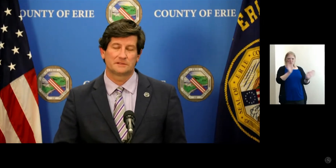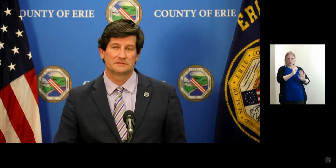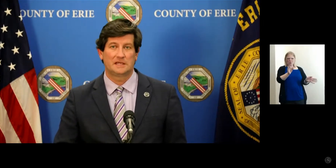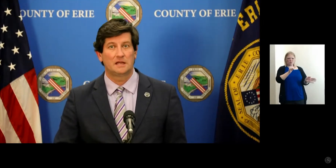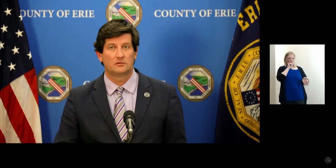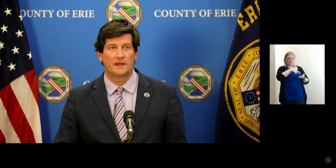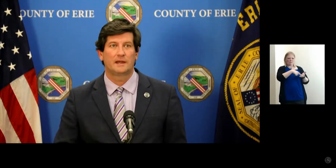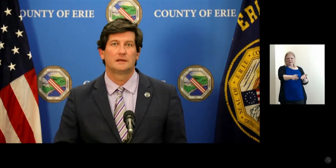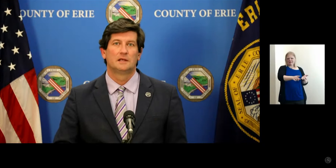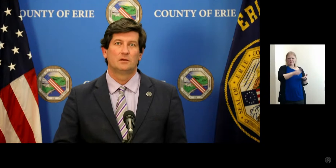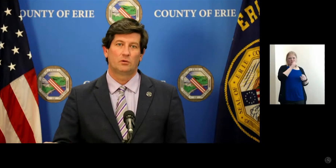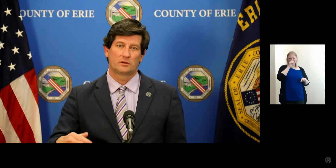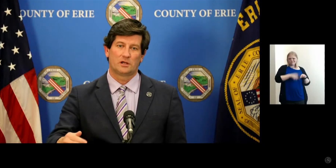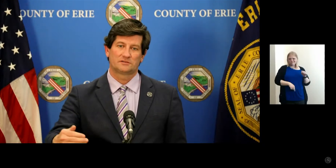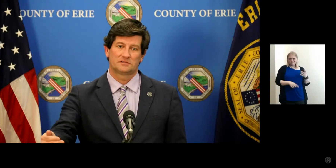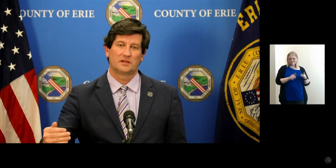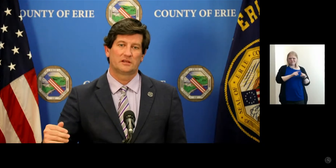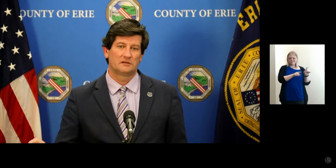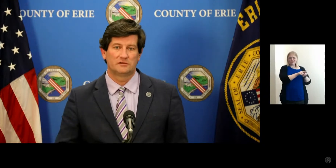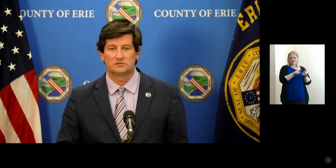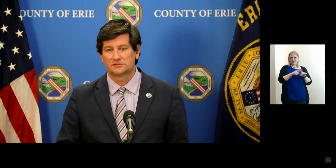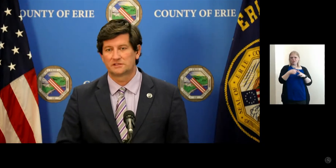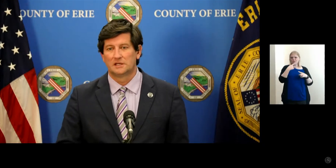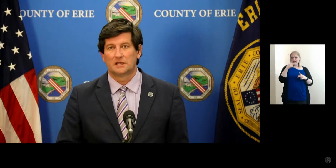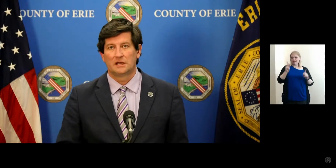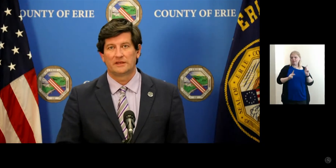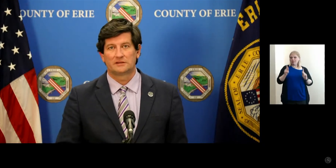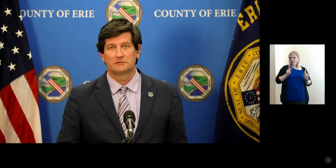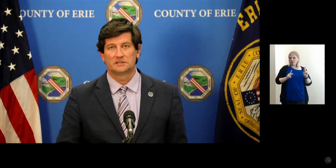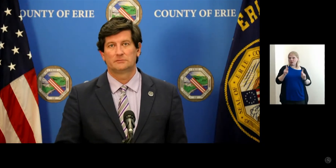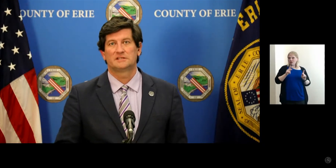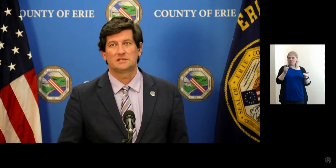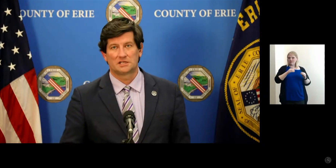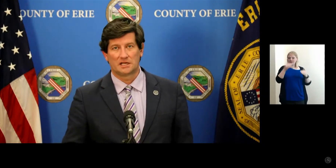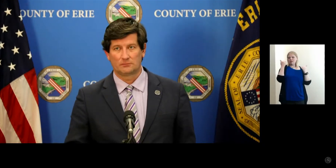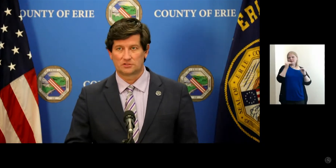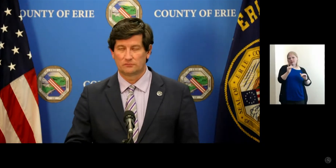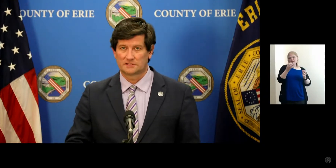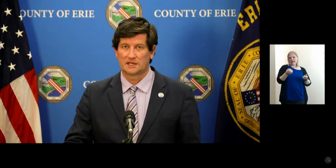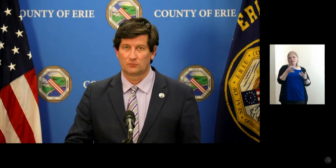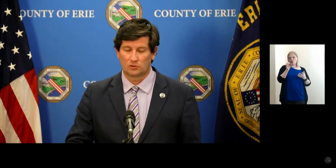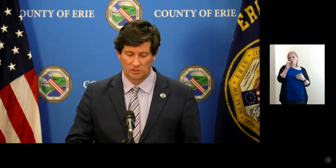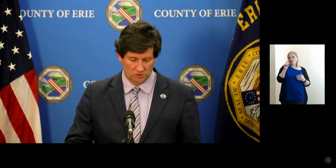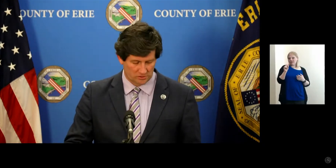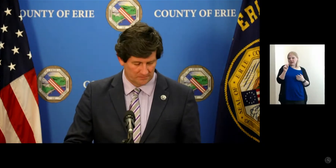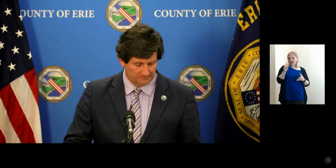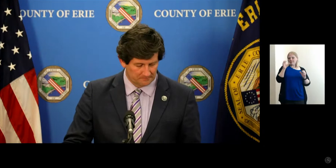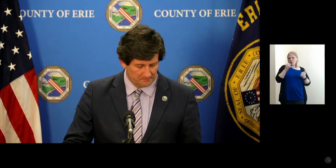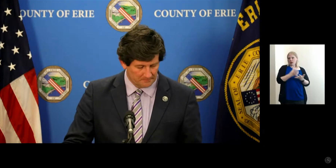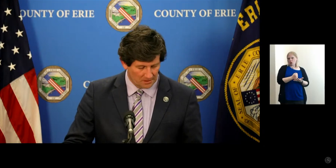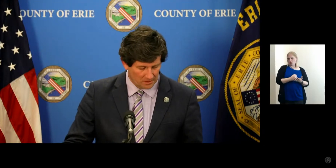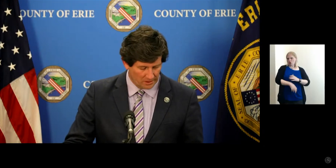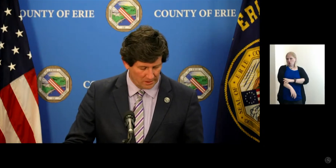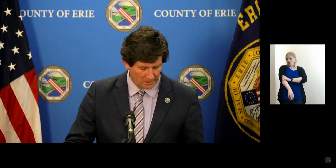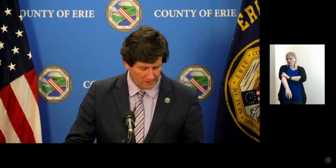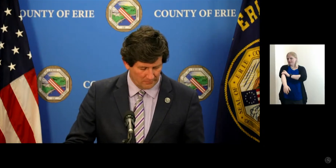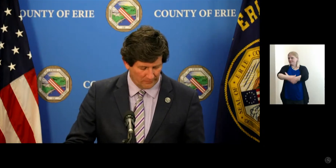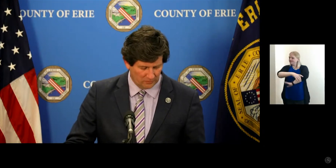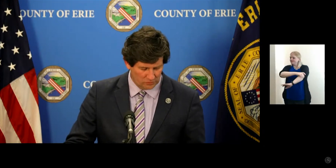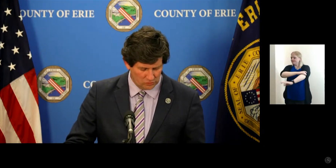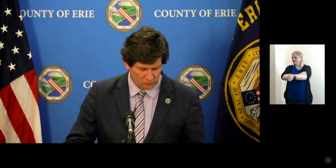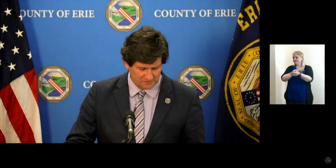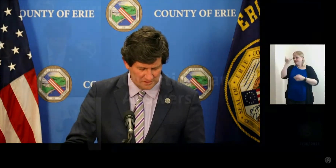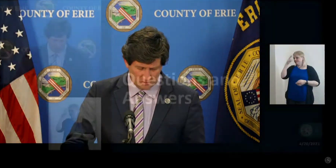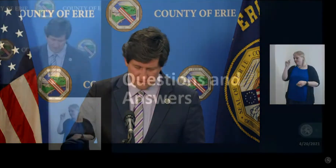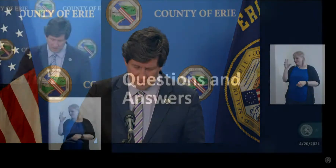service, because you can't do that, but we are also telling individuals that there is a limitation on how much overtime could be earned. The